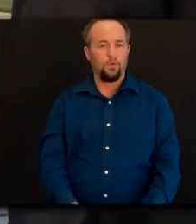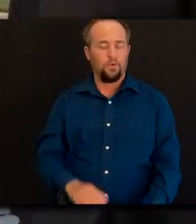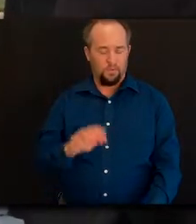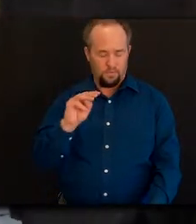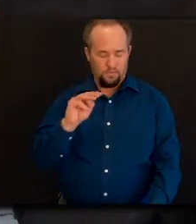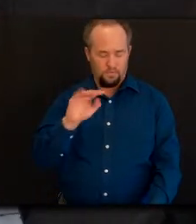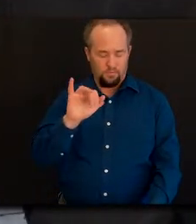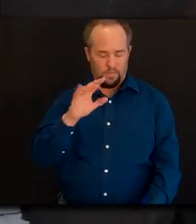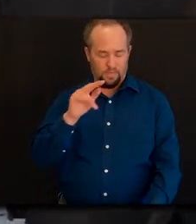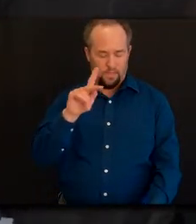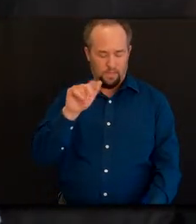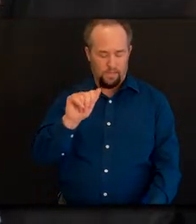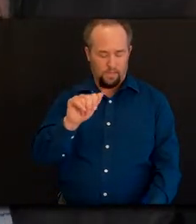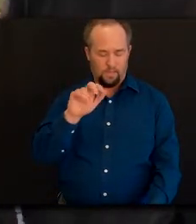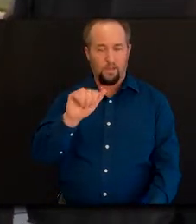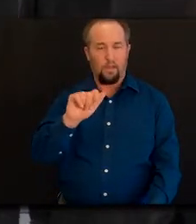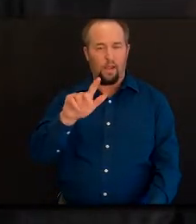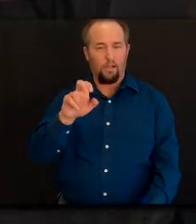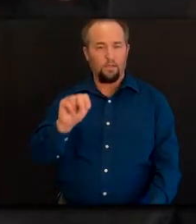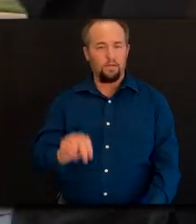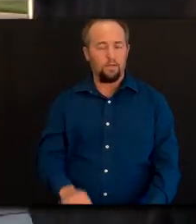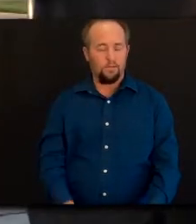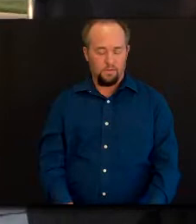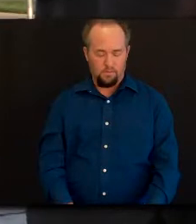Michaela Raylan Allen.